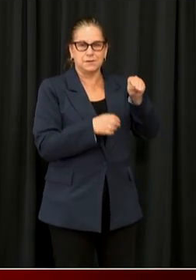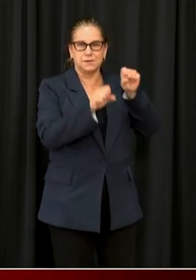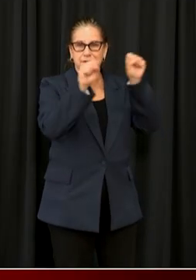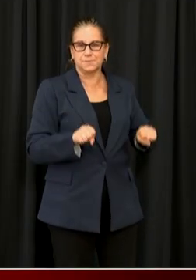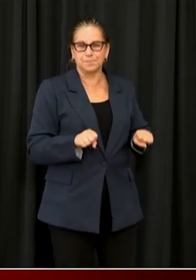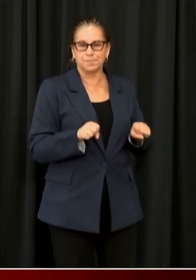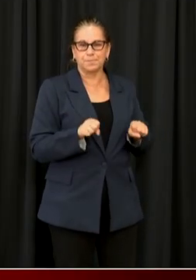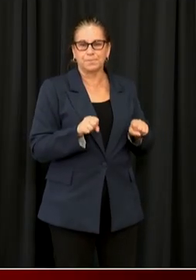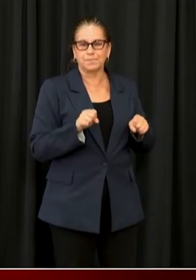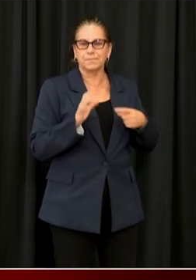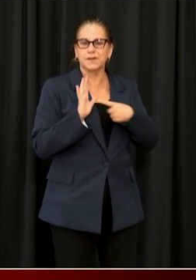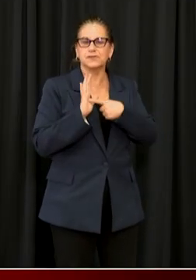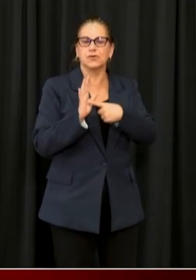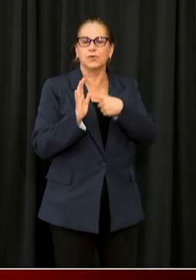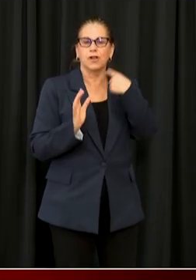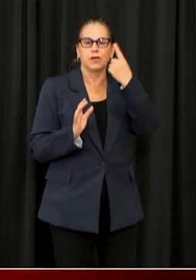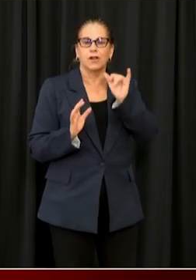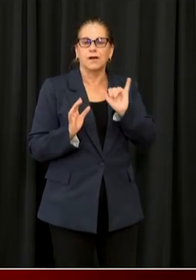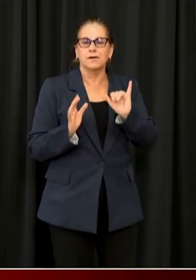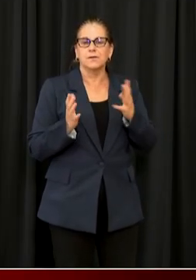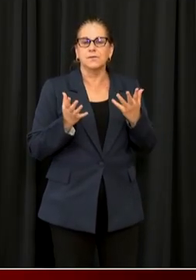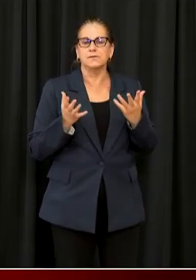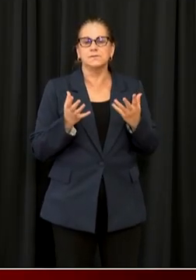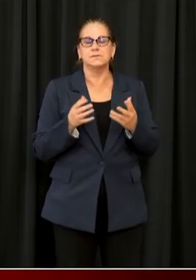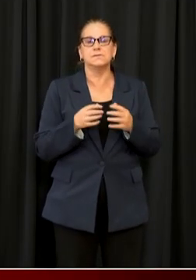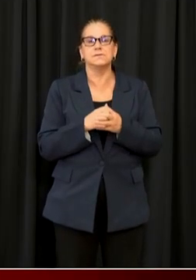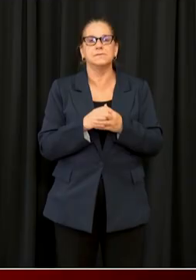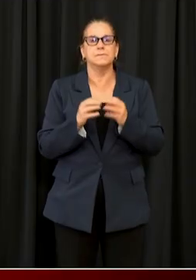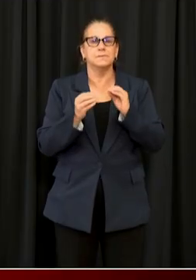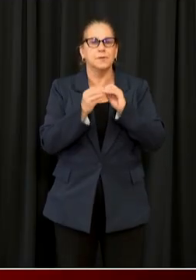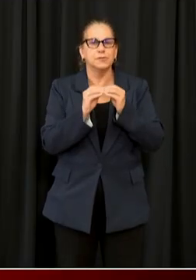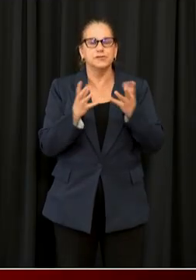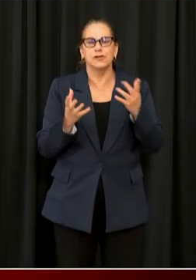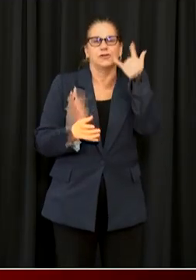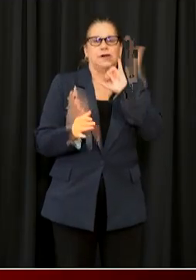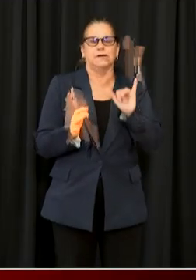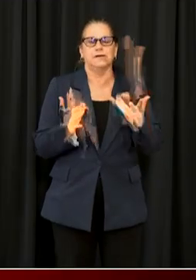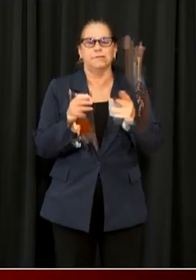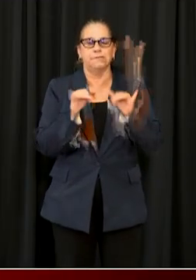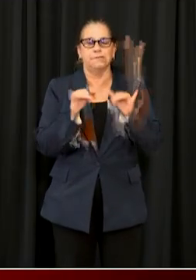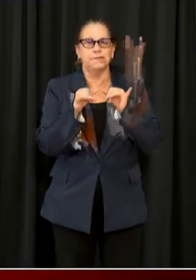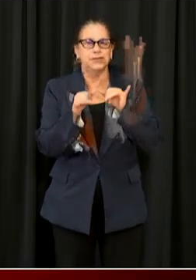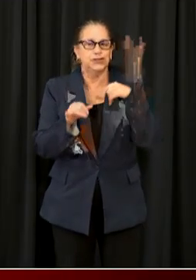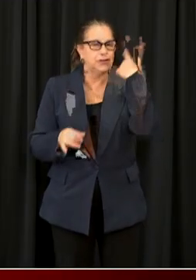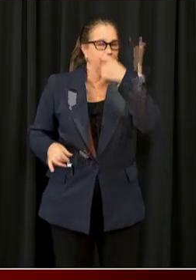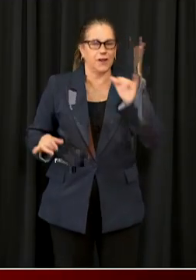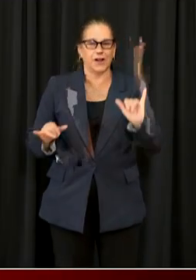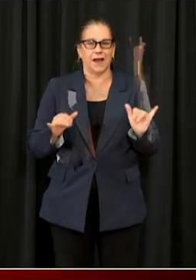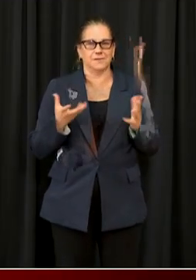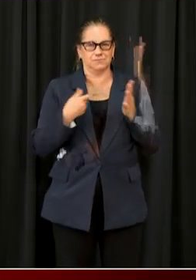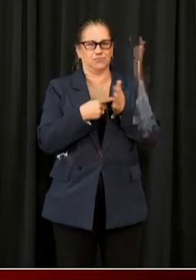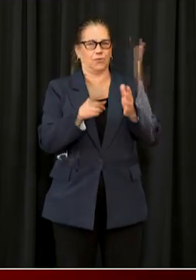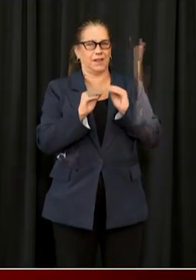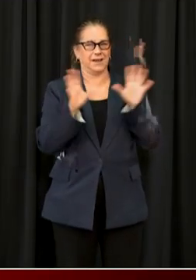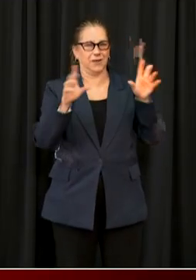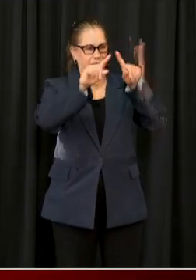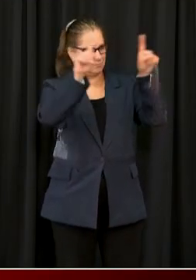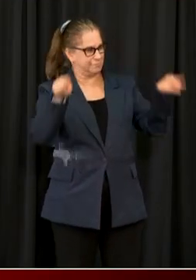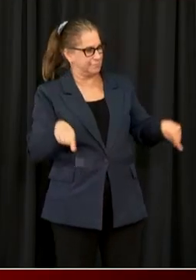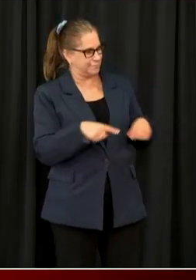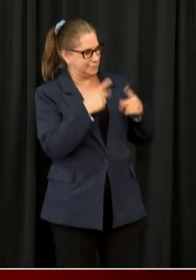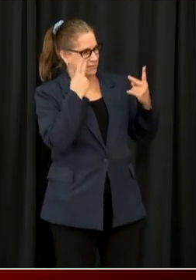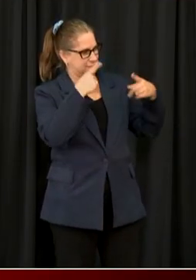meeting that metric. So that's all I have. Thank you. And we just